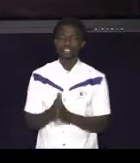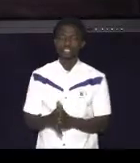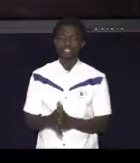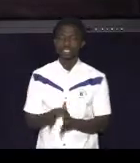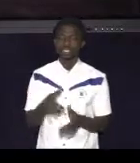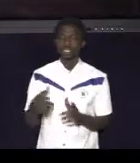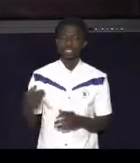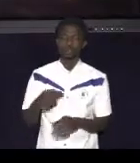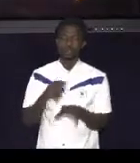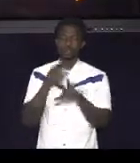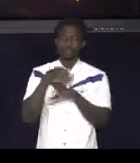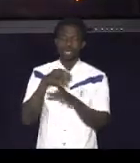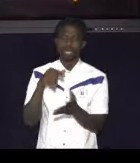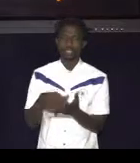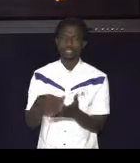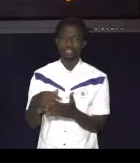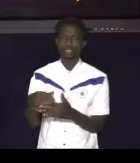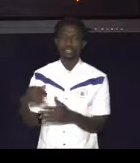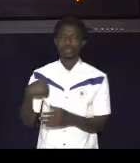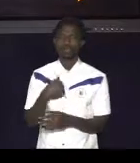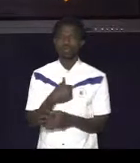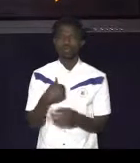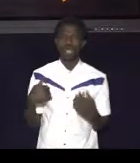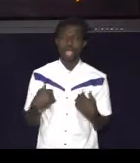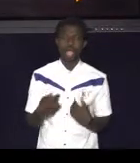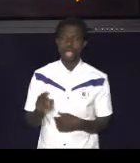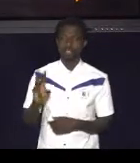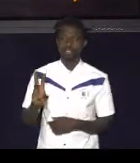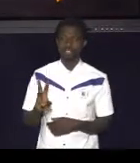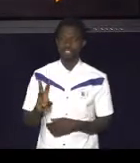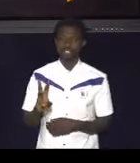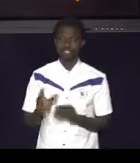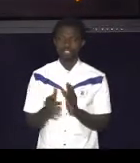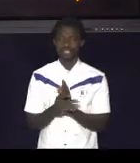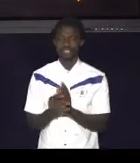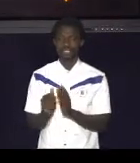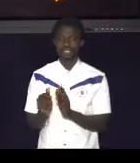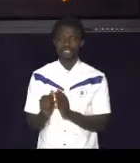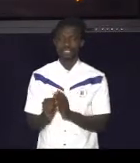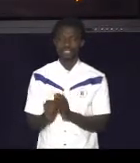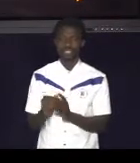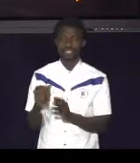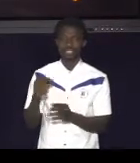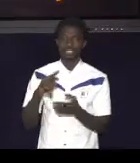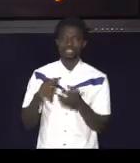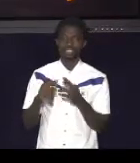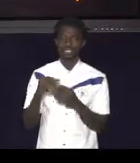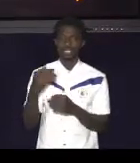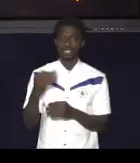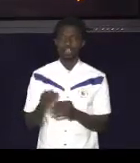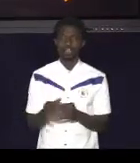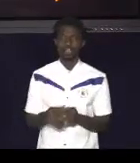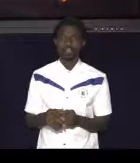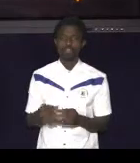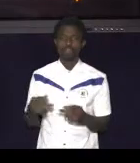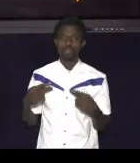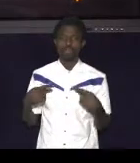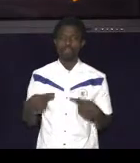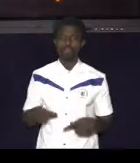there? Let's look at this. The first, we have 6 skill-related components of physical